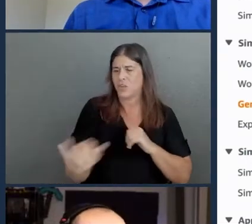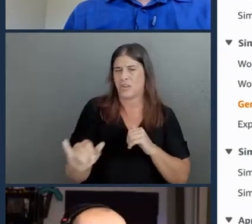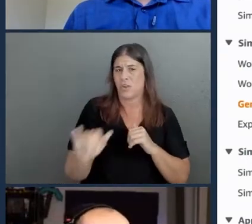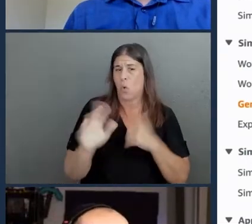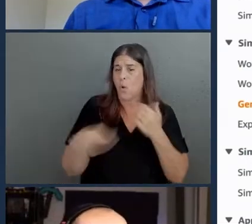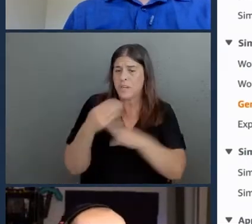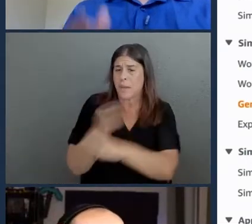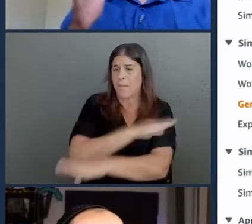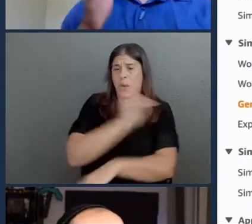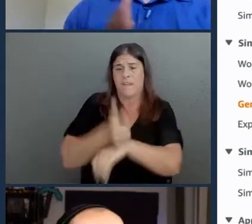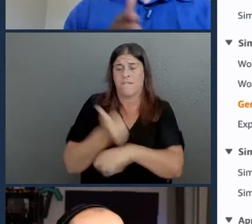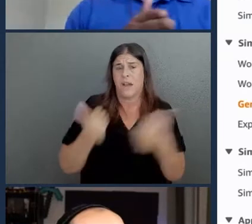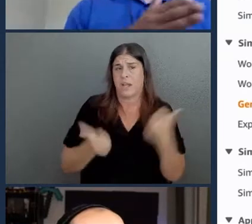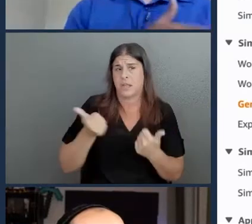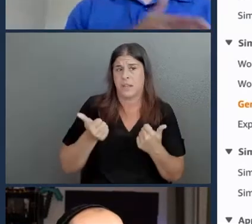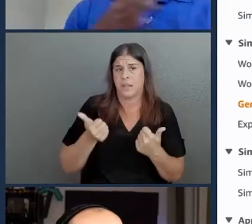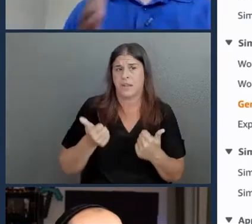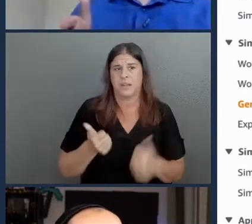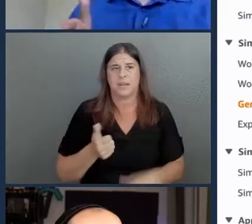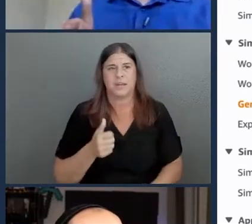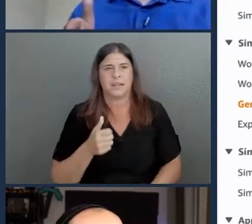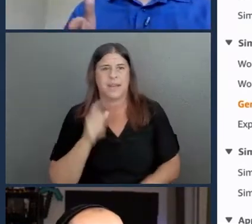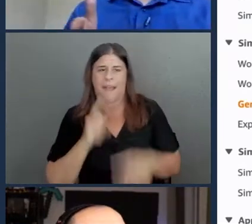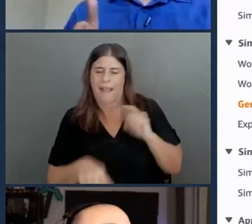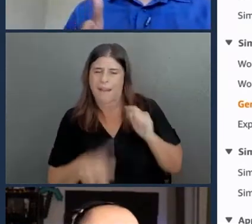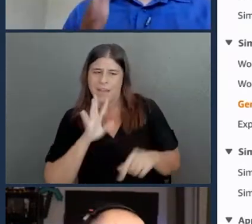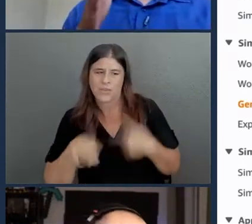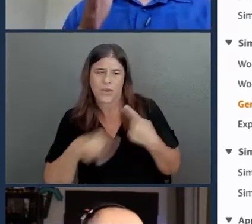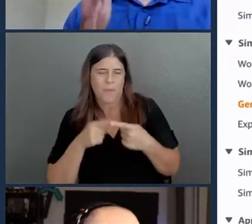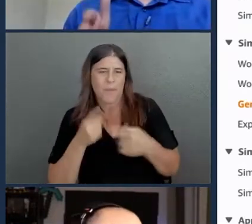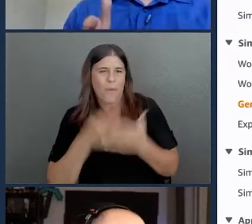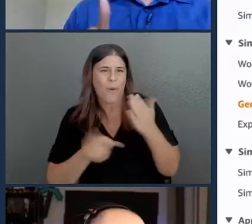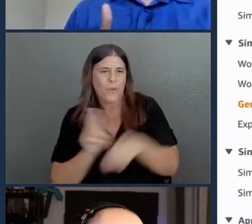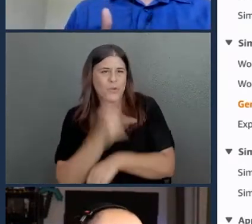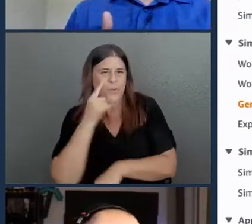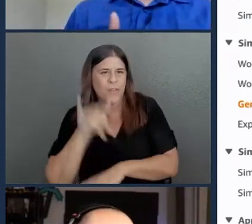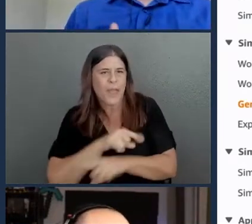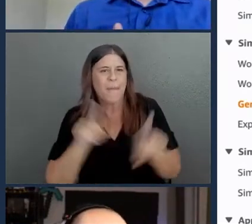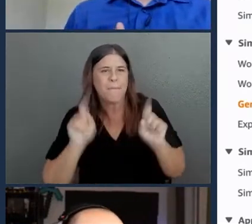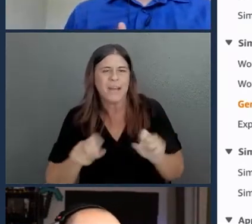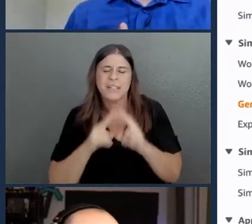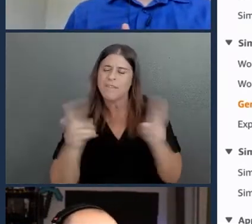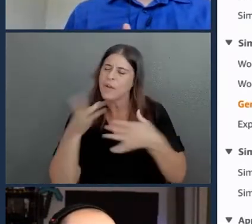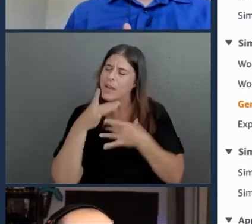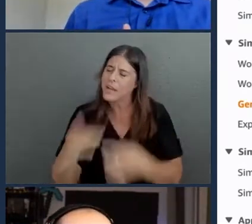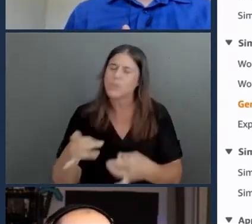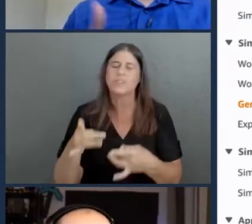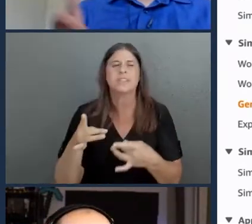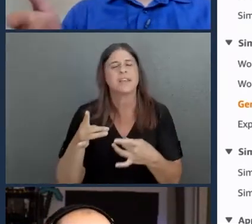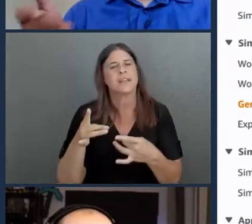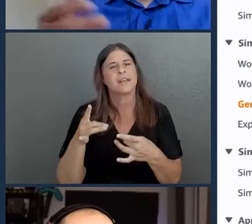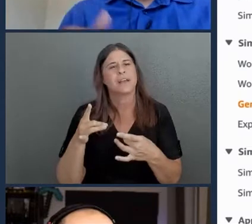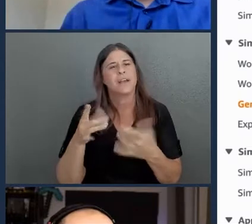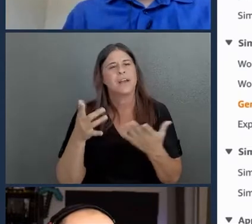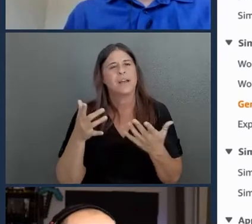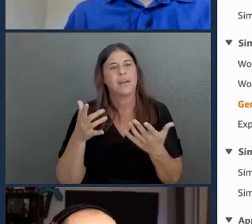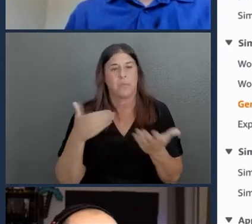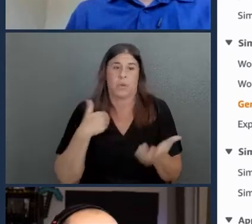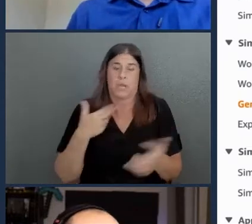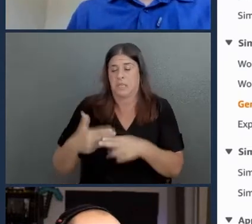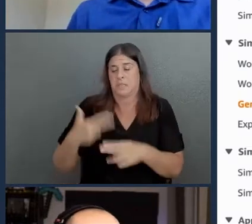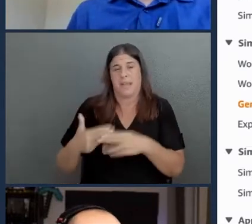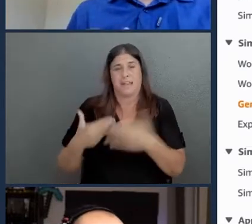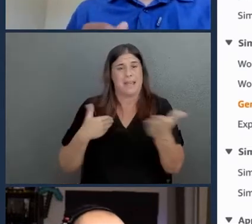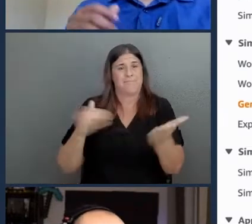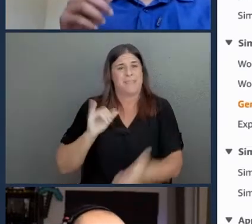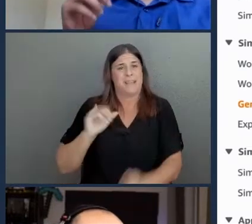predefined? I can't talk about what was used to build this, but it's a very interesting point that, he's got my name, Vamshi Krishna